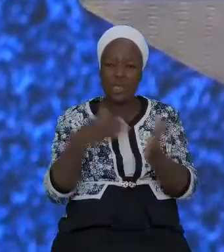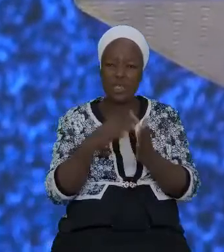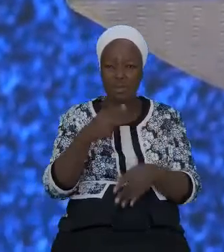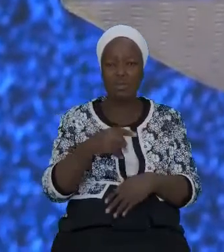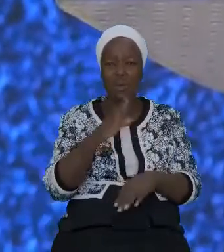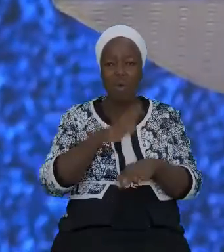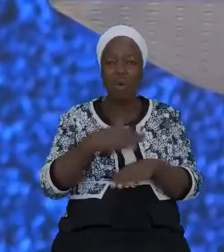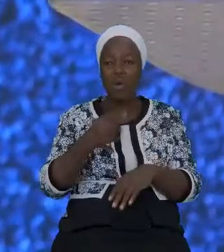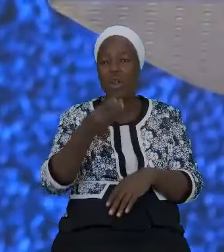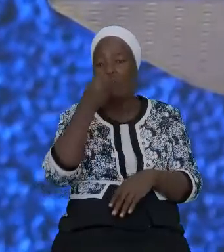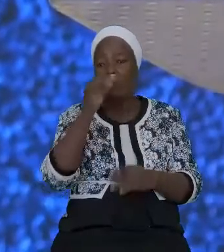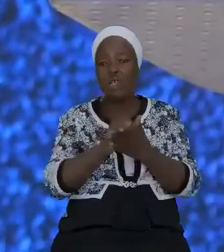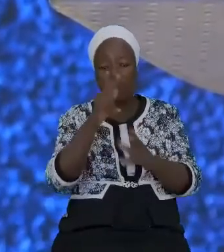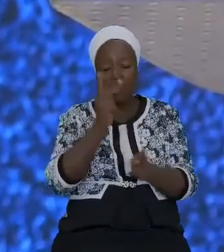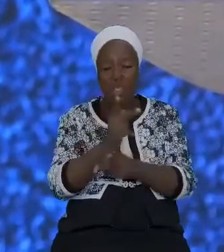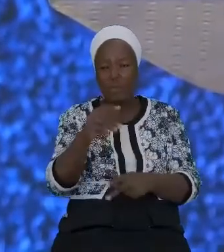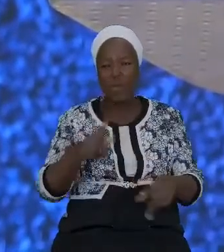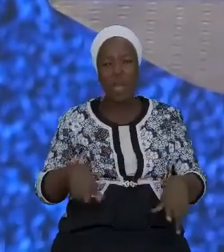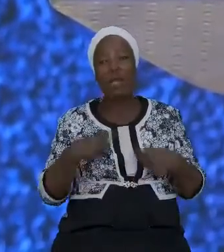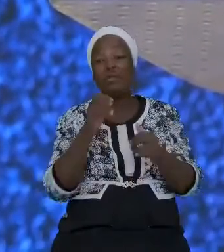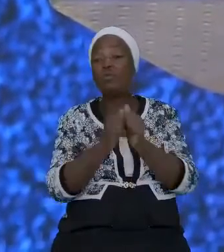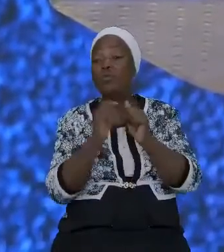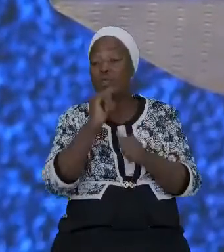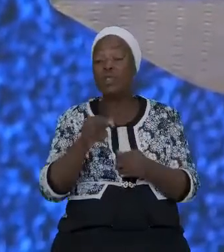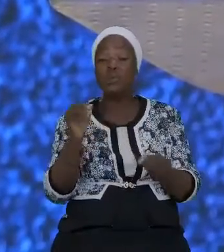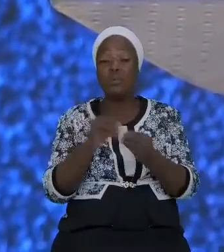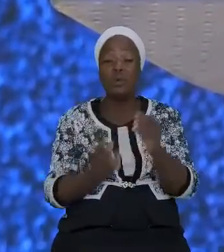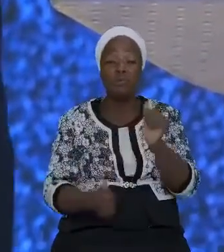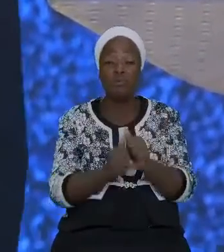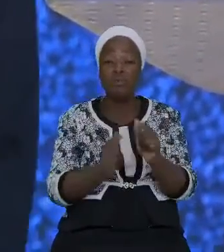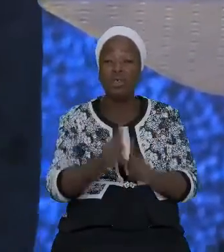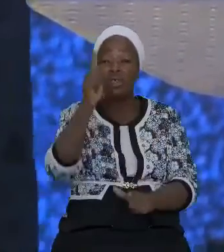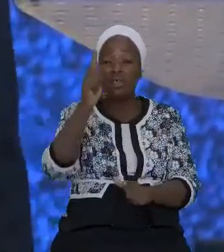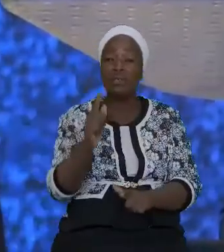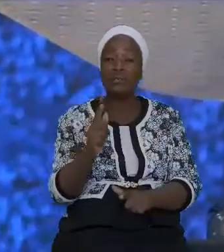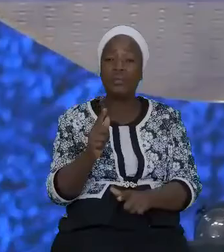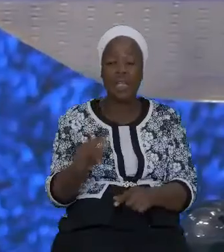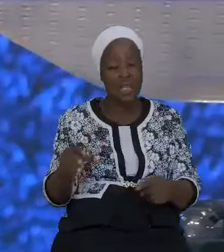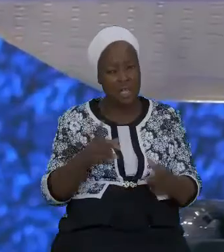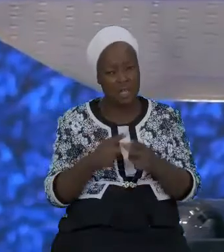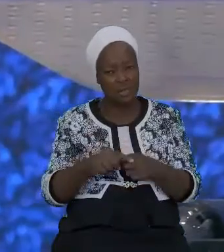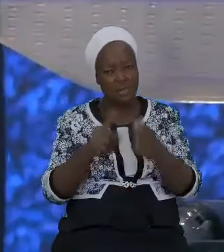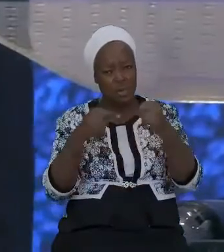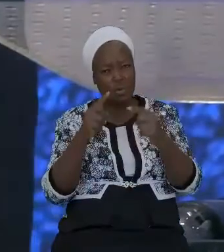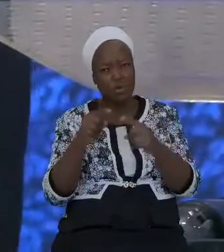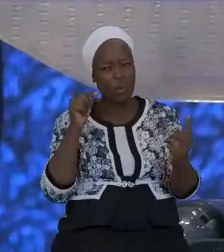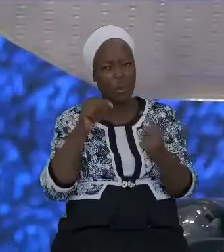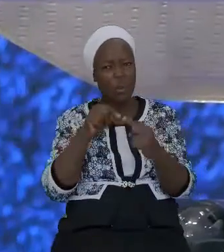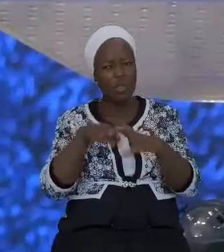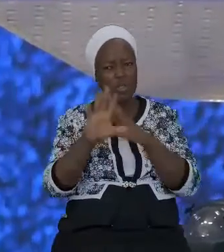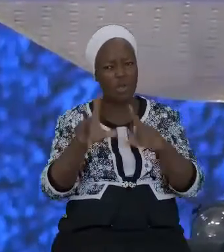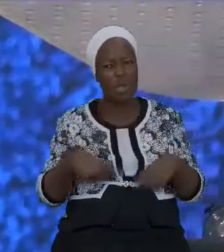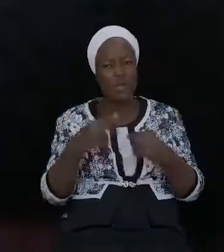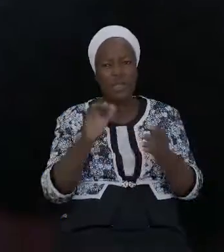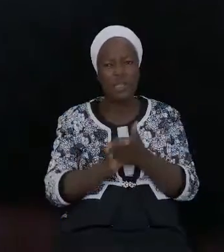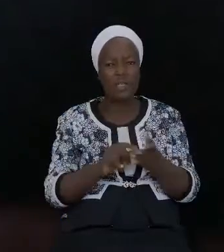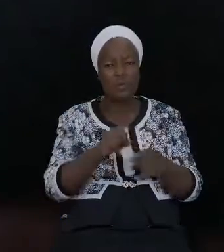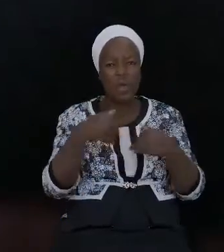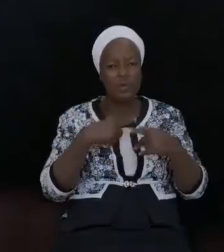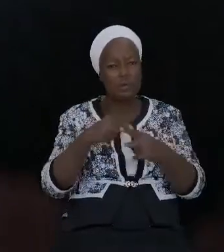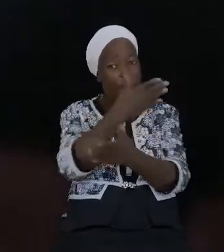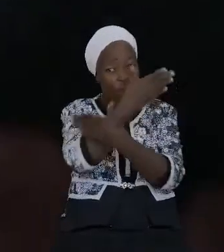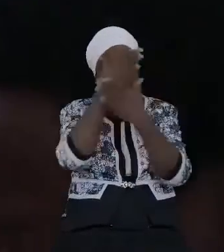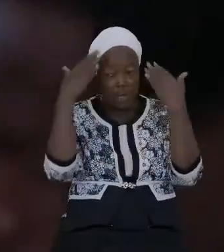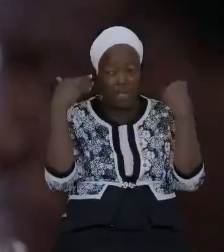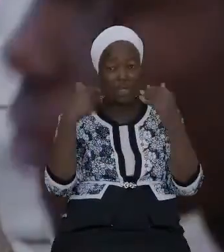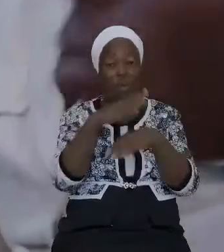food that will keep you alive, which one is greater? You come to the point in your life where you have to forget